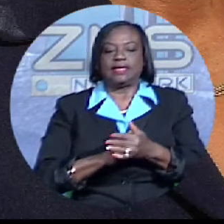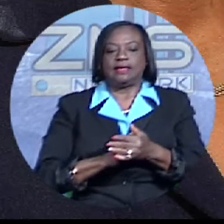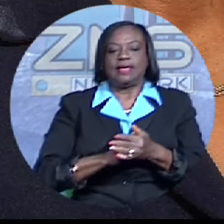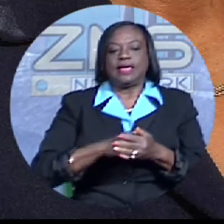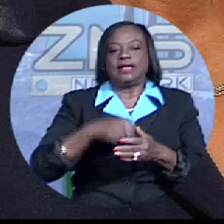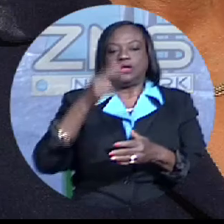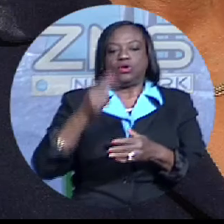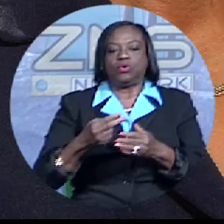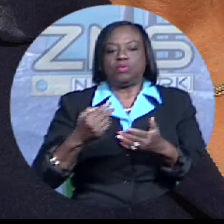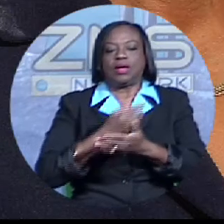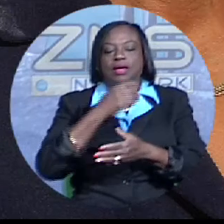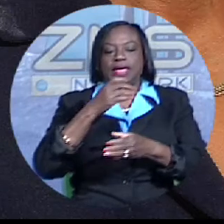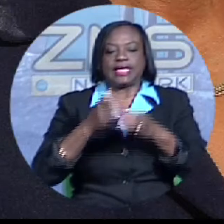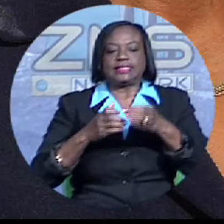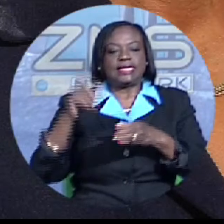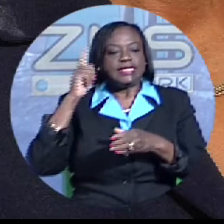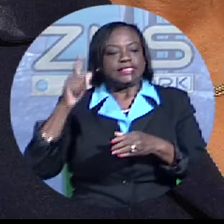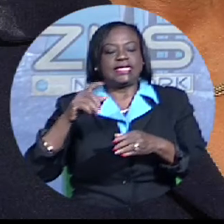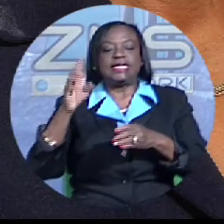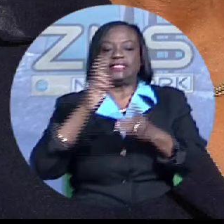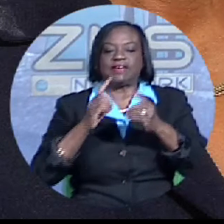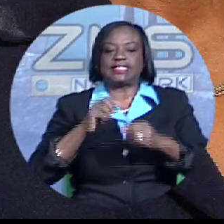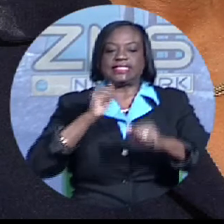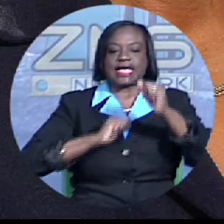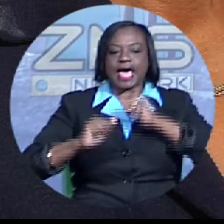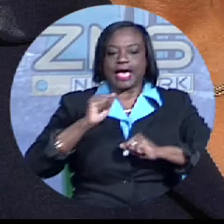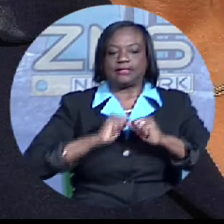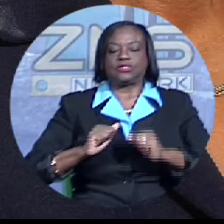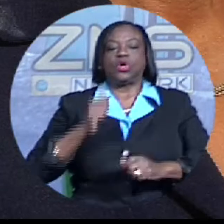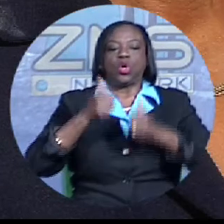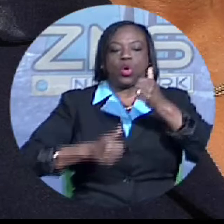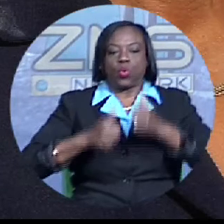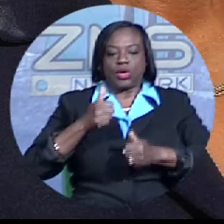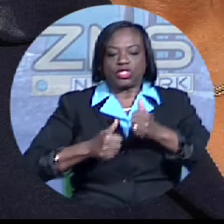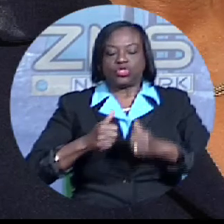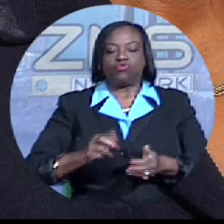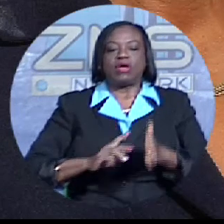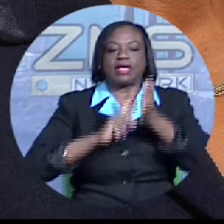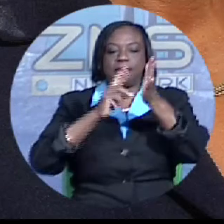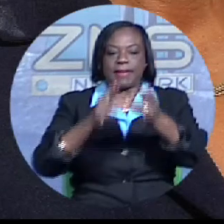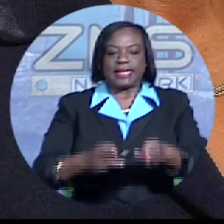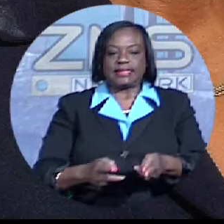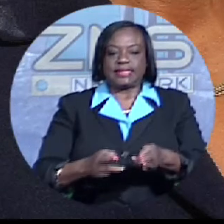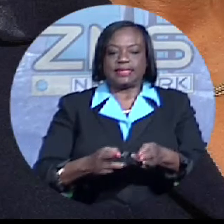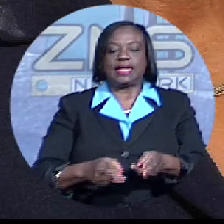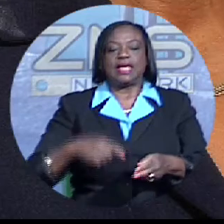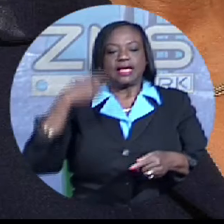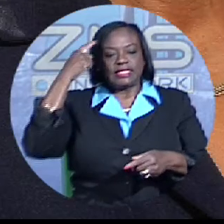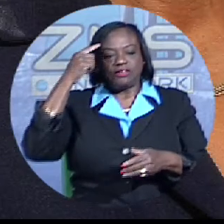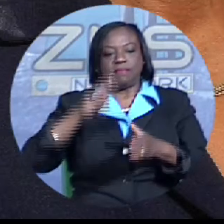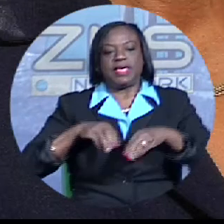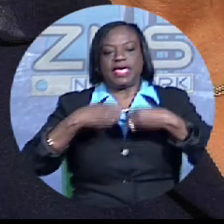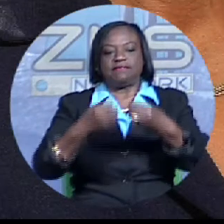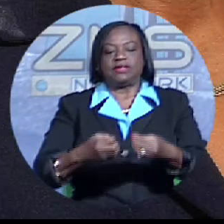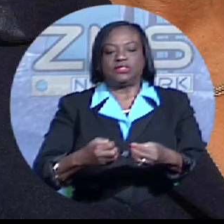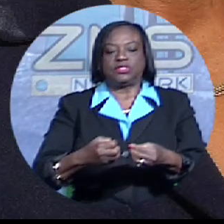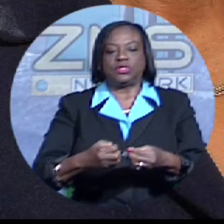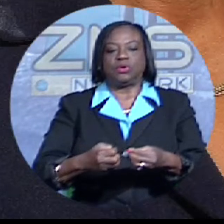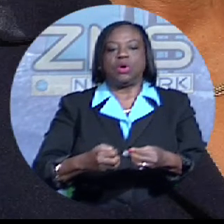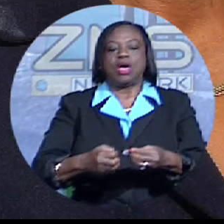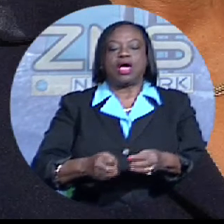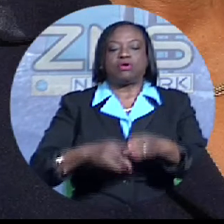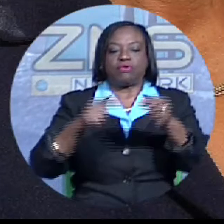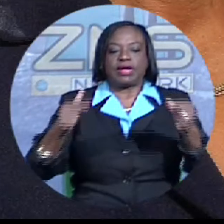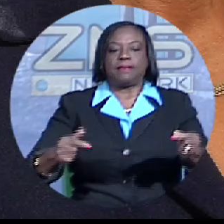Council case on the Listening Devices Act, which specifically recommended that consideration be given to providing greater protection